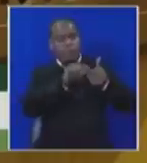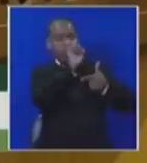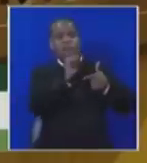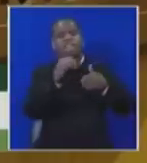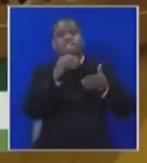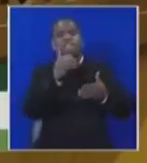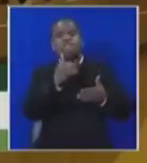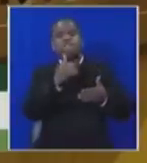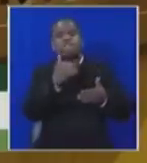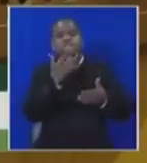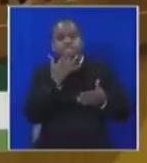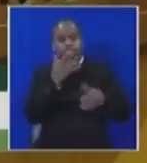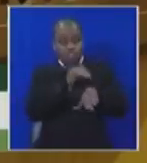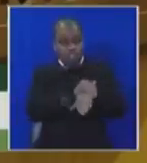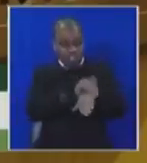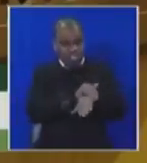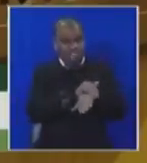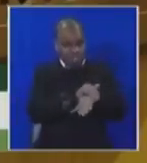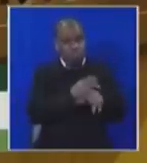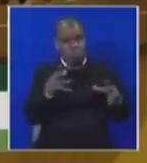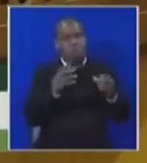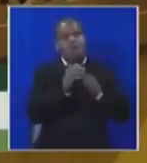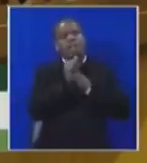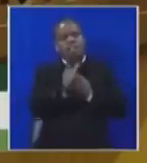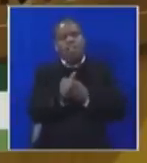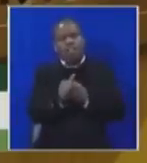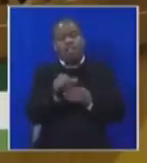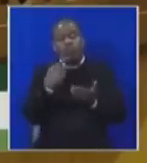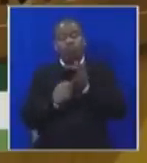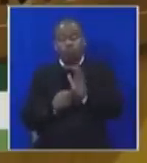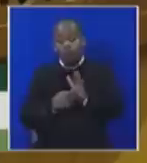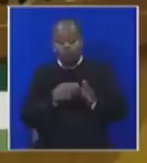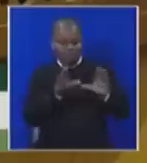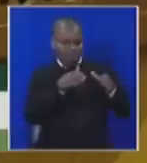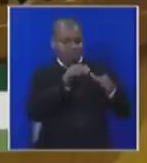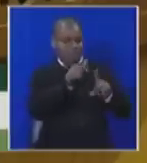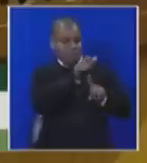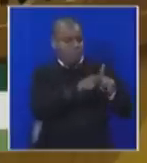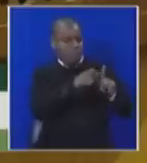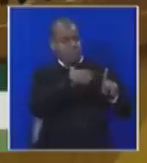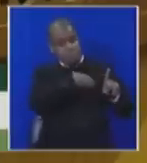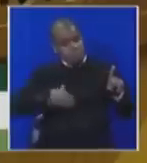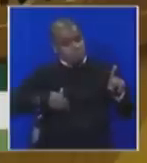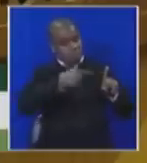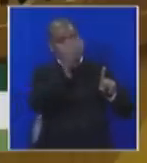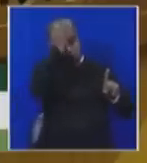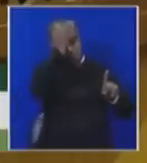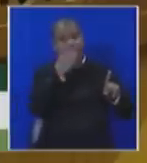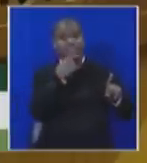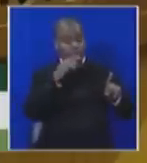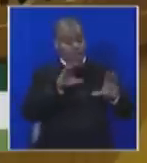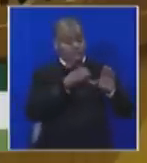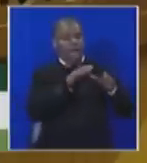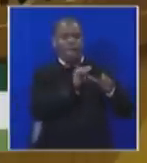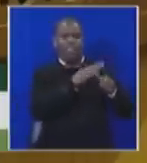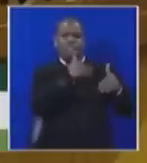was declared unambiguously when the President said that the ANC comes first, and you all nodded. Therefore, it is safe to say that